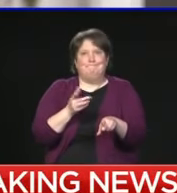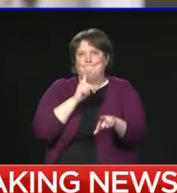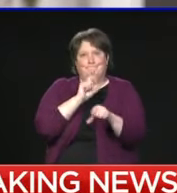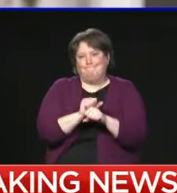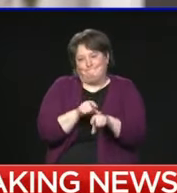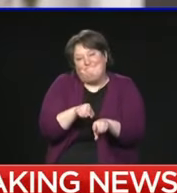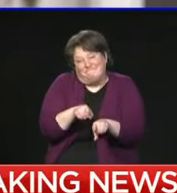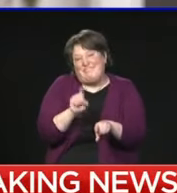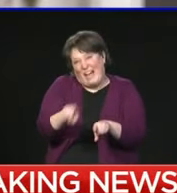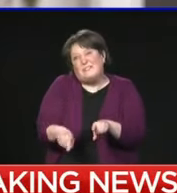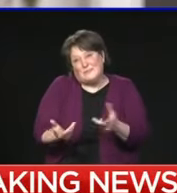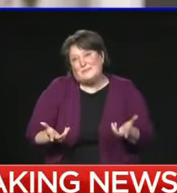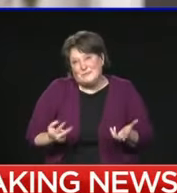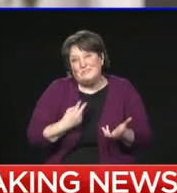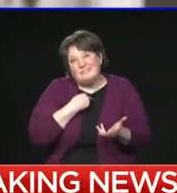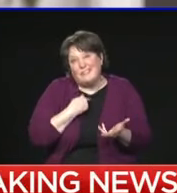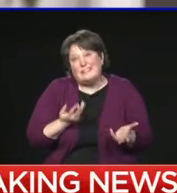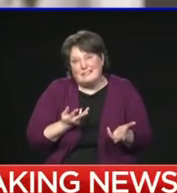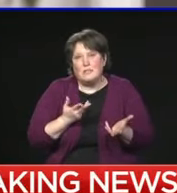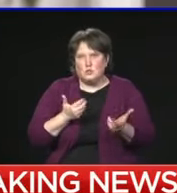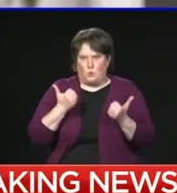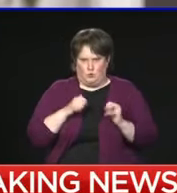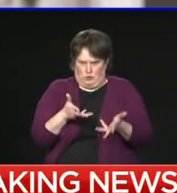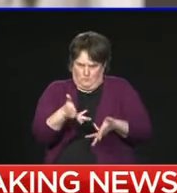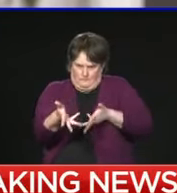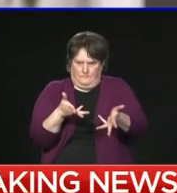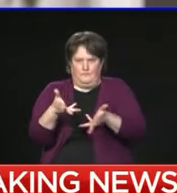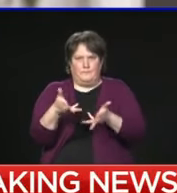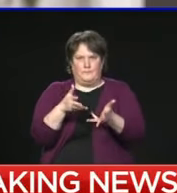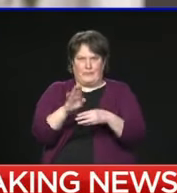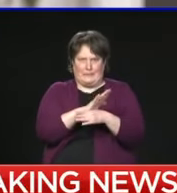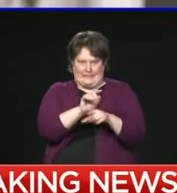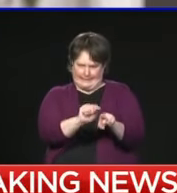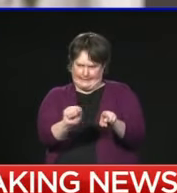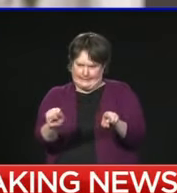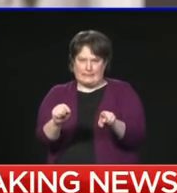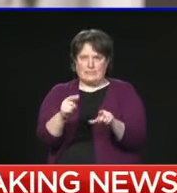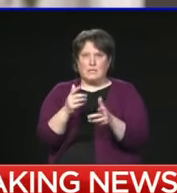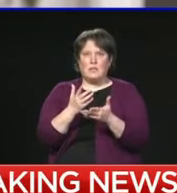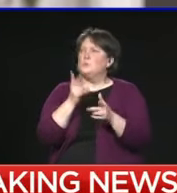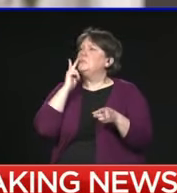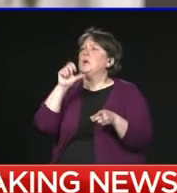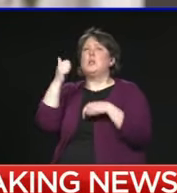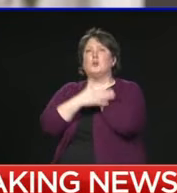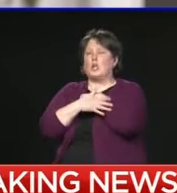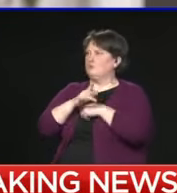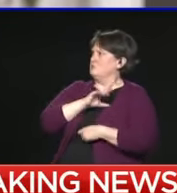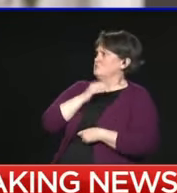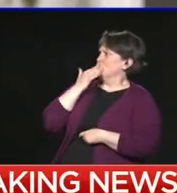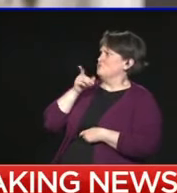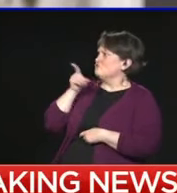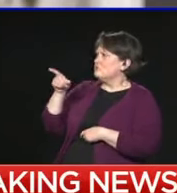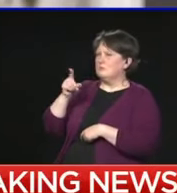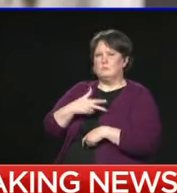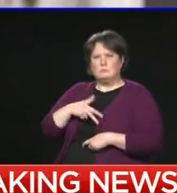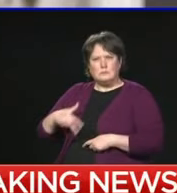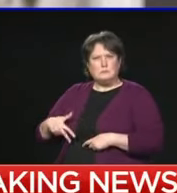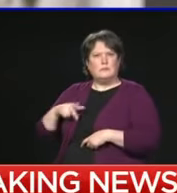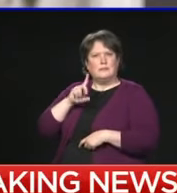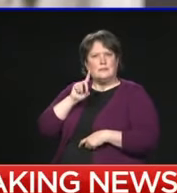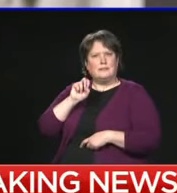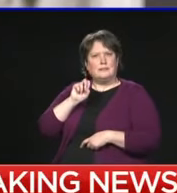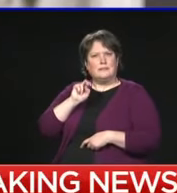This is something we're trying to deal with them. We know that there are some models working